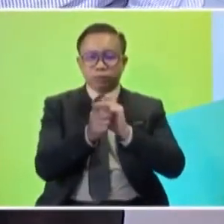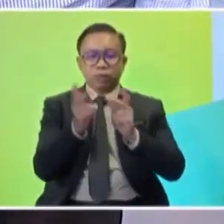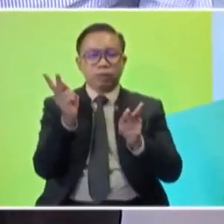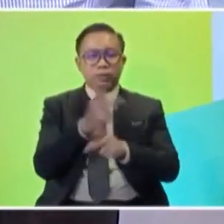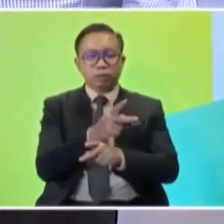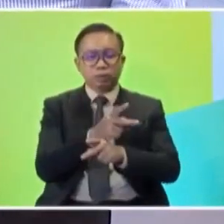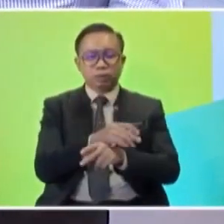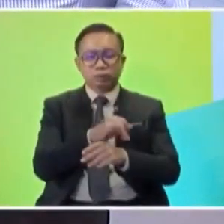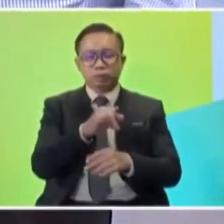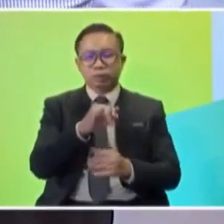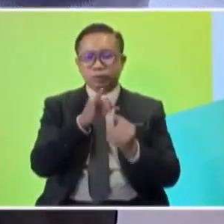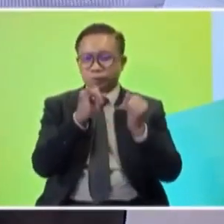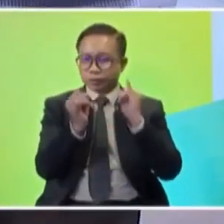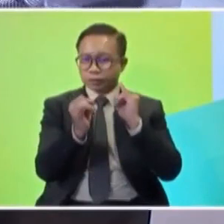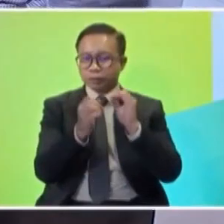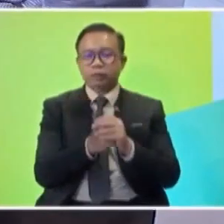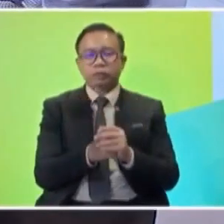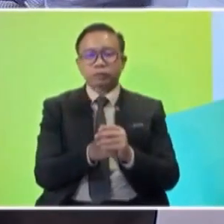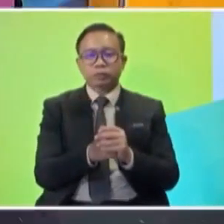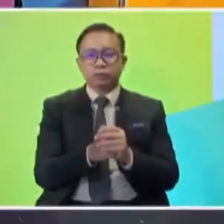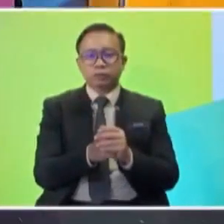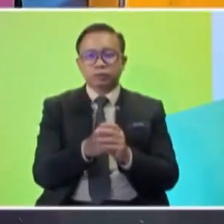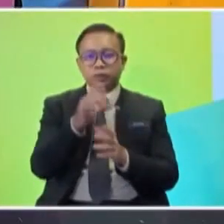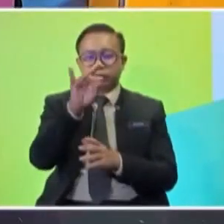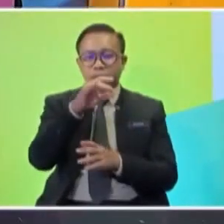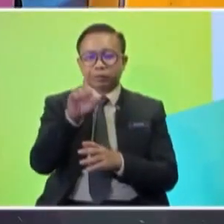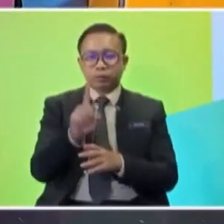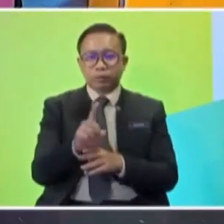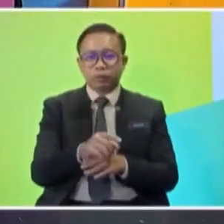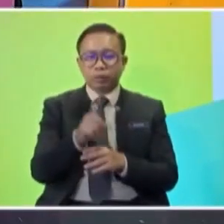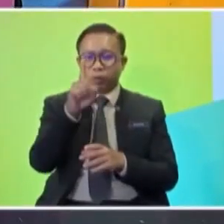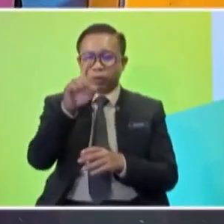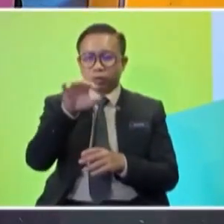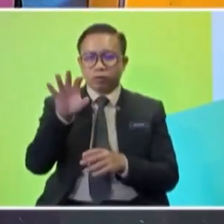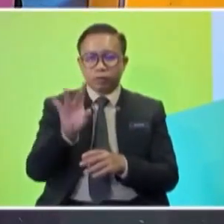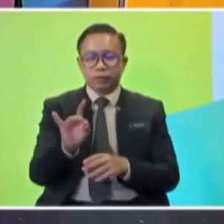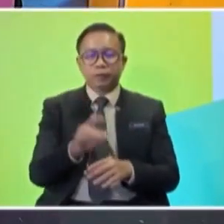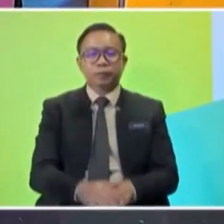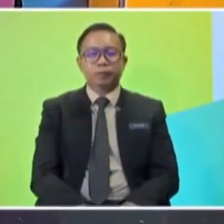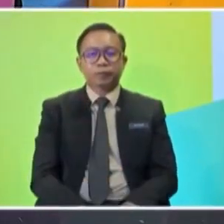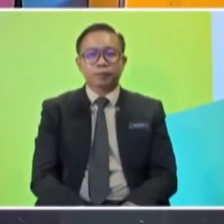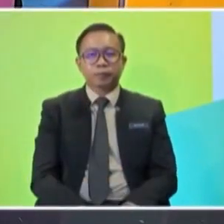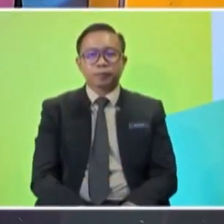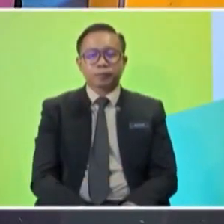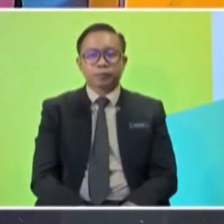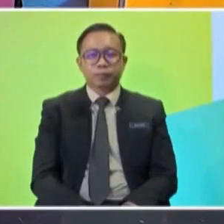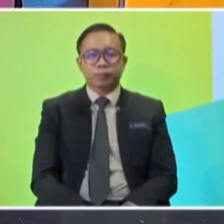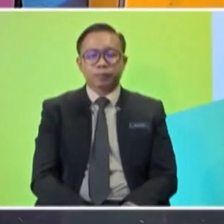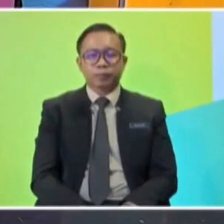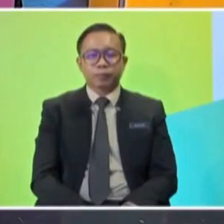you inverse. So 8 over 1 will become 1 over 8. Very good. 1 over